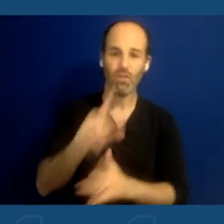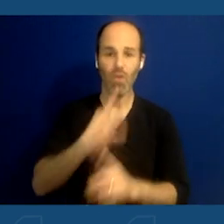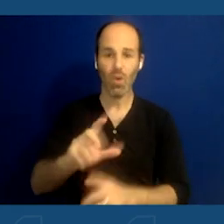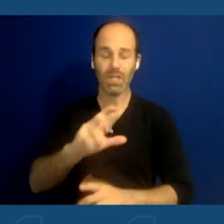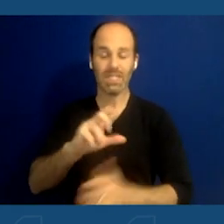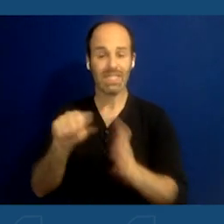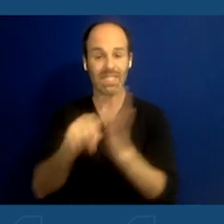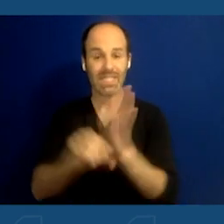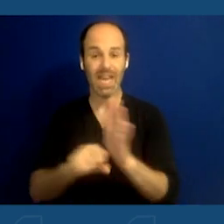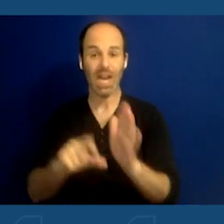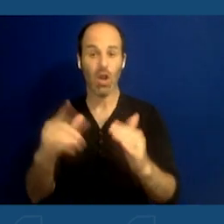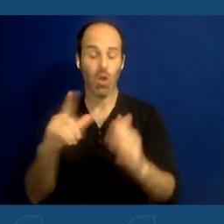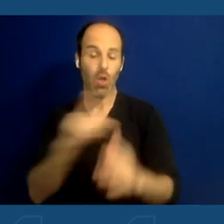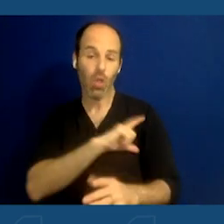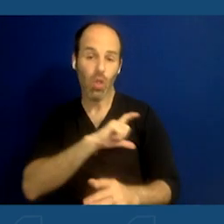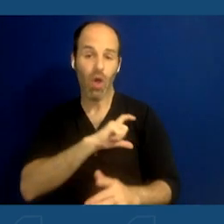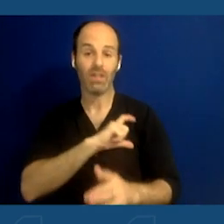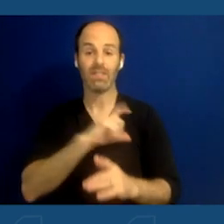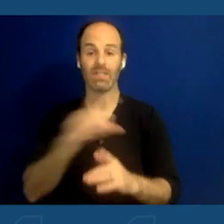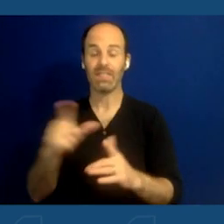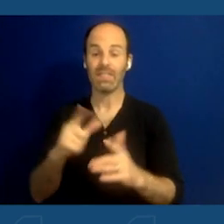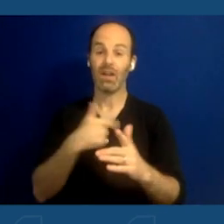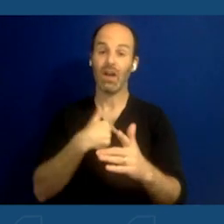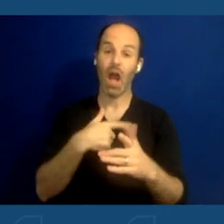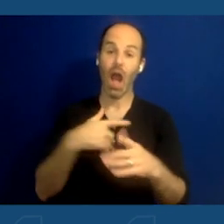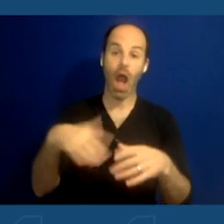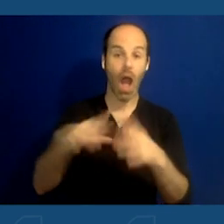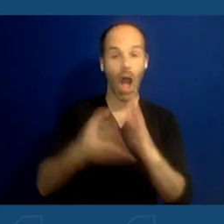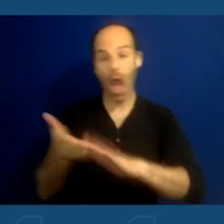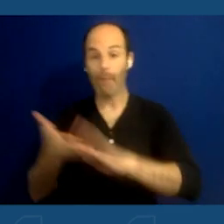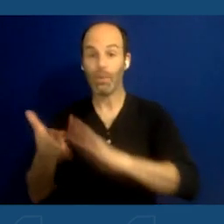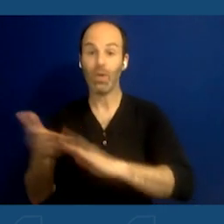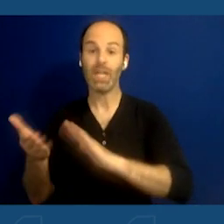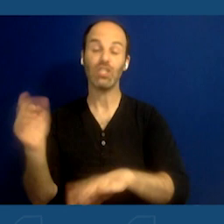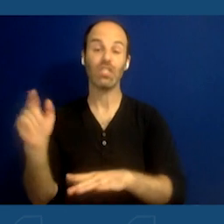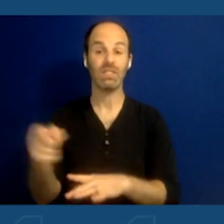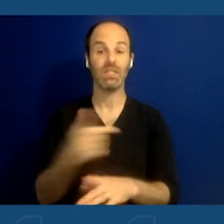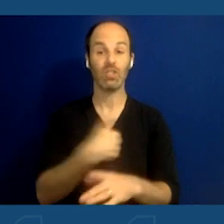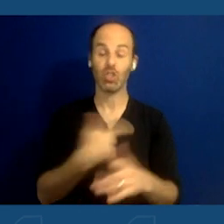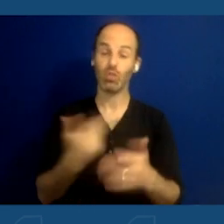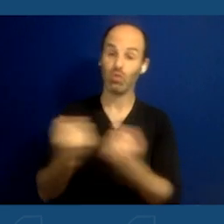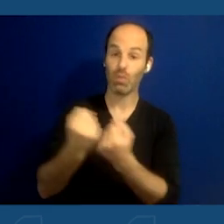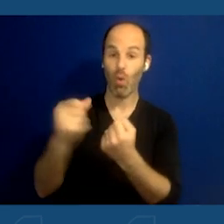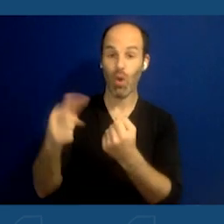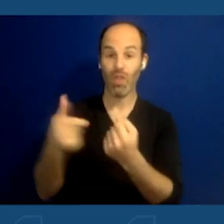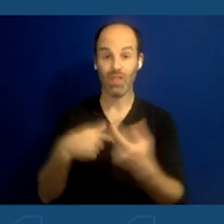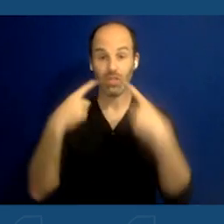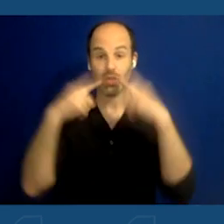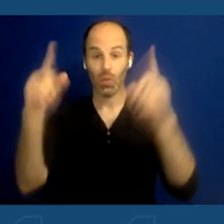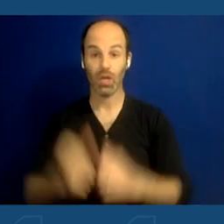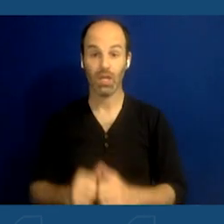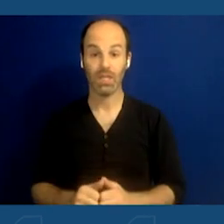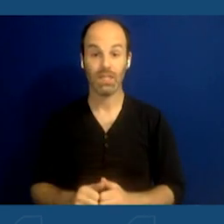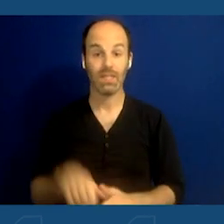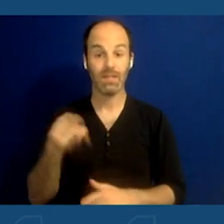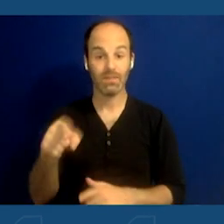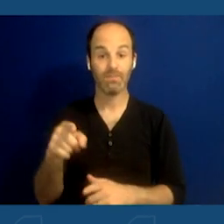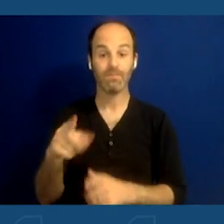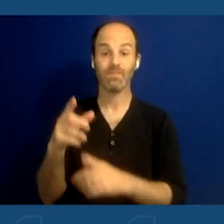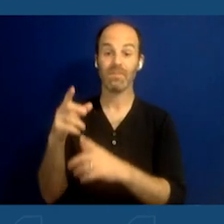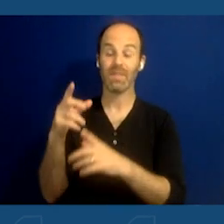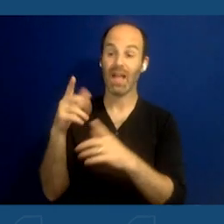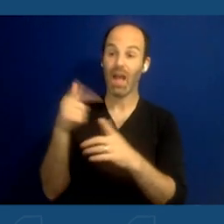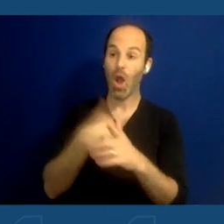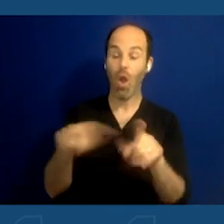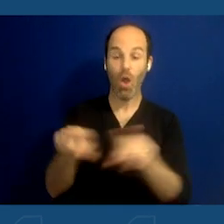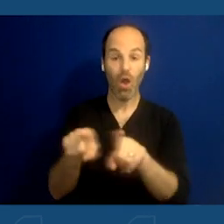$227 million in our state budget to support this effort, as well as money for community stabilization units, getting out there